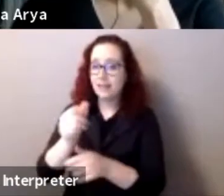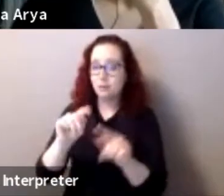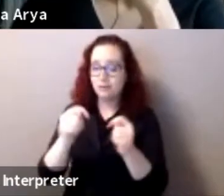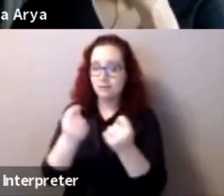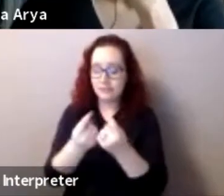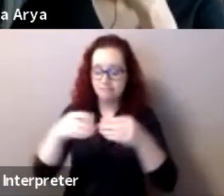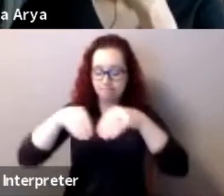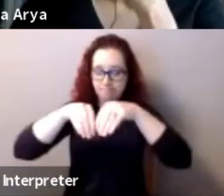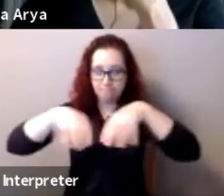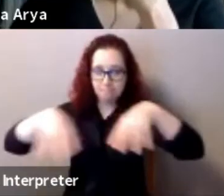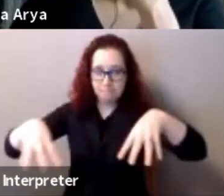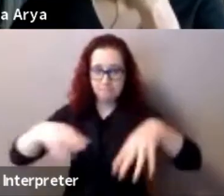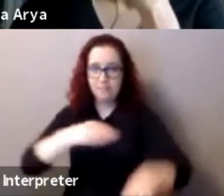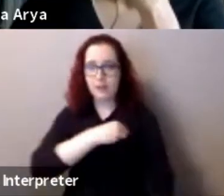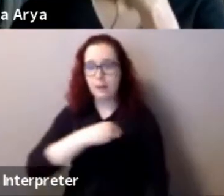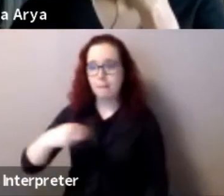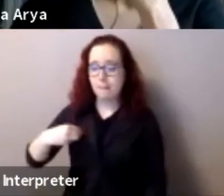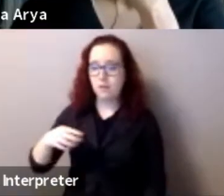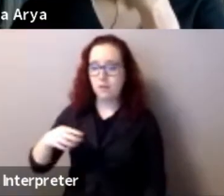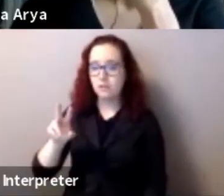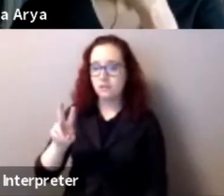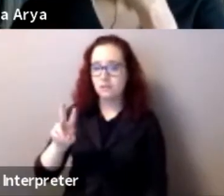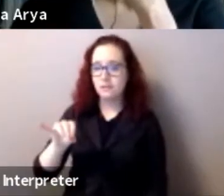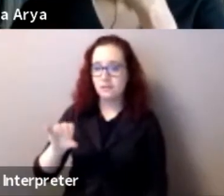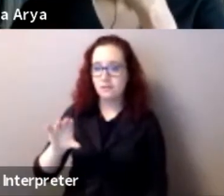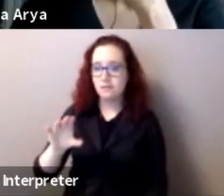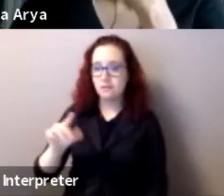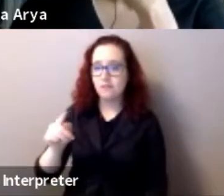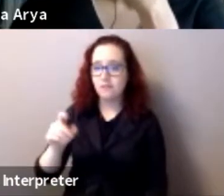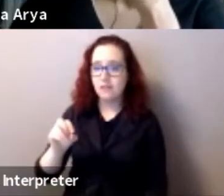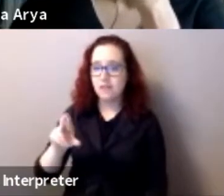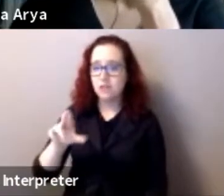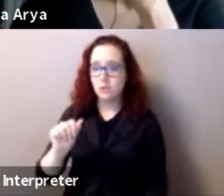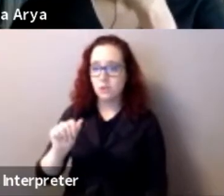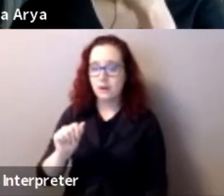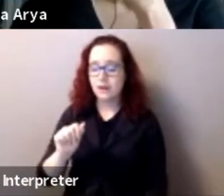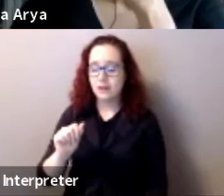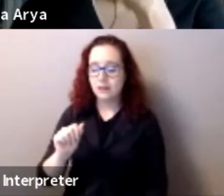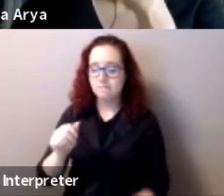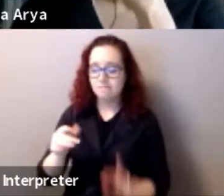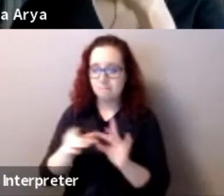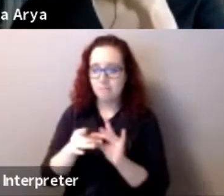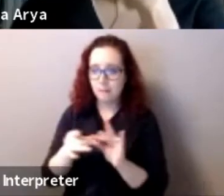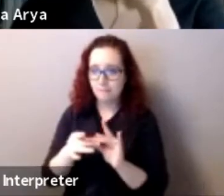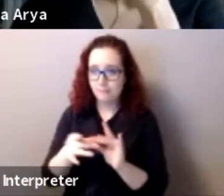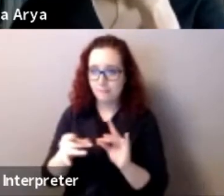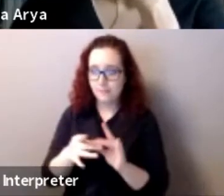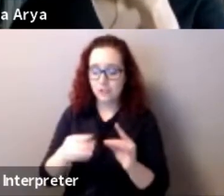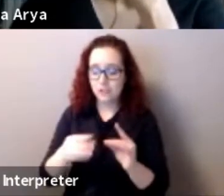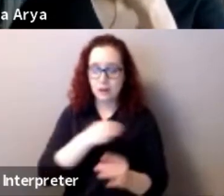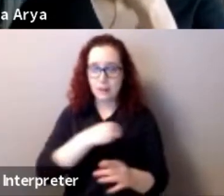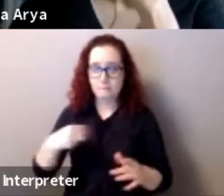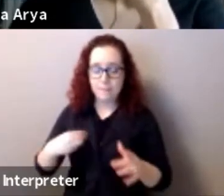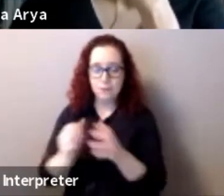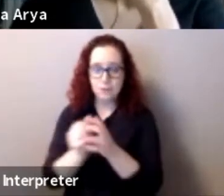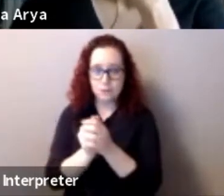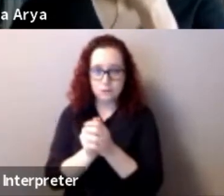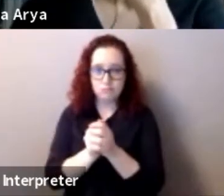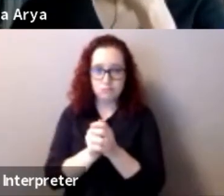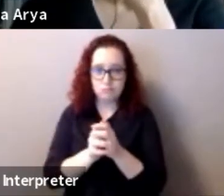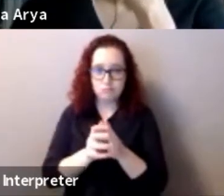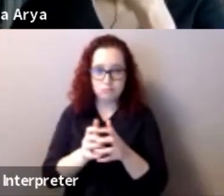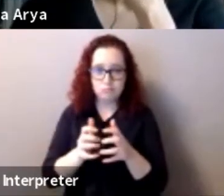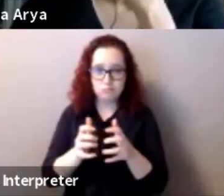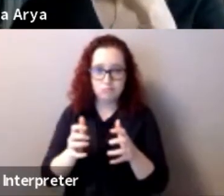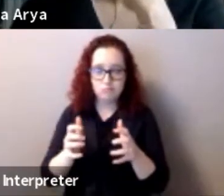members. Victoria talked about building that capacity in terms of numbers. It's very important that communication is your